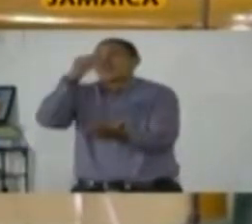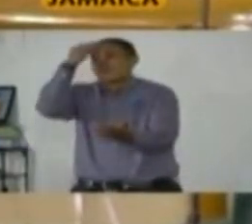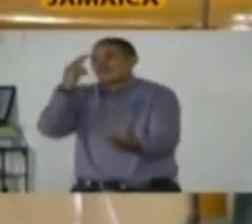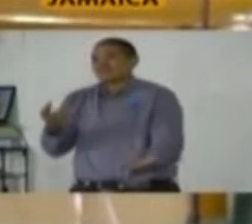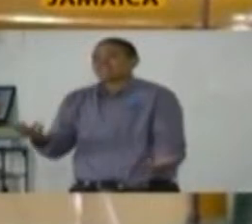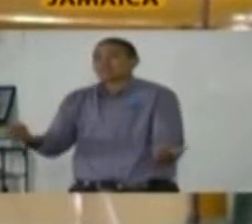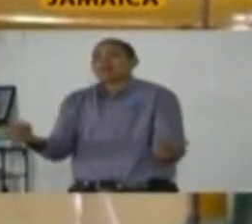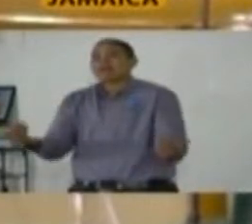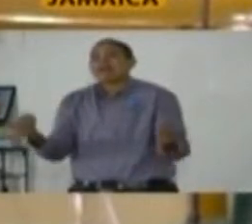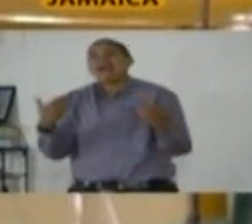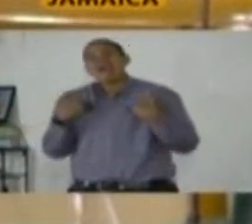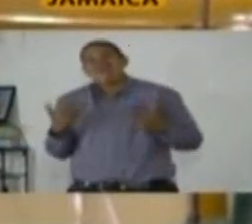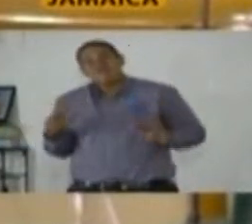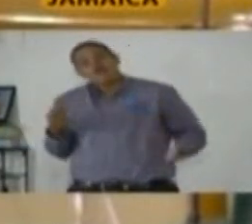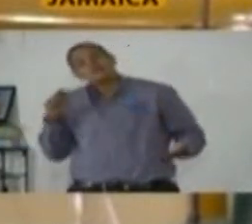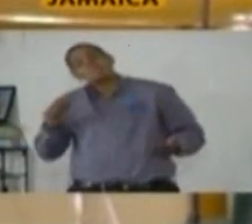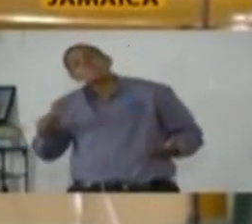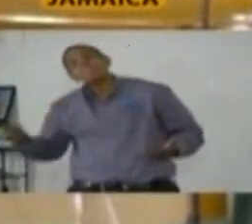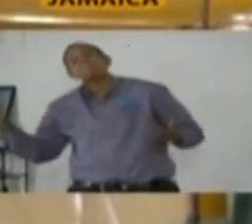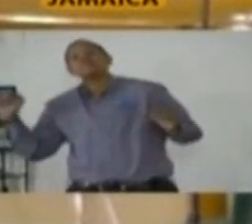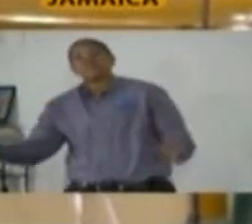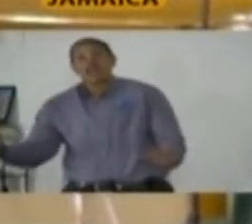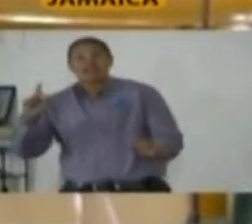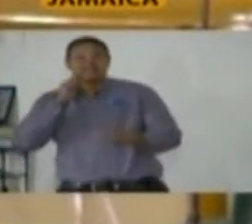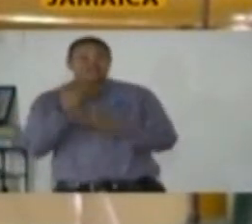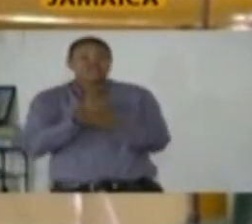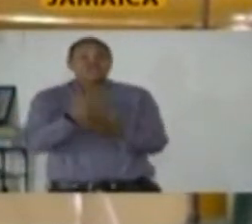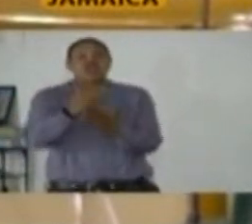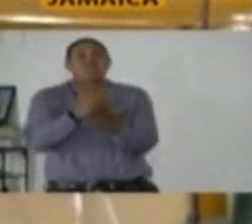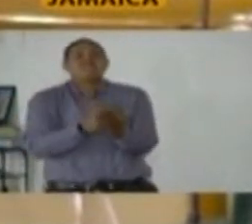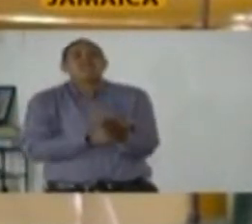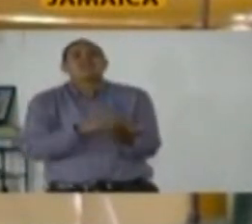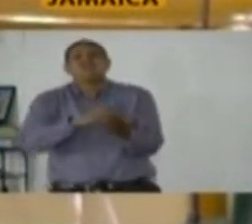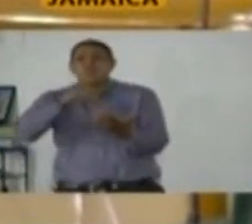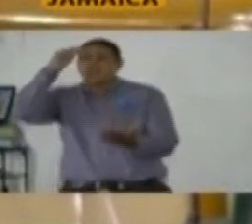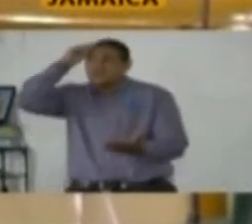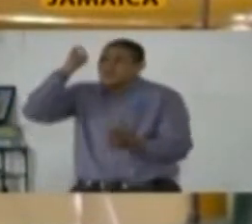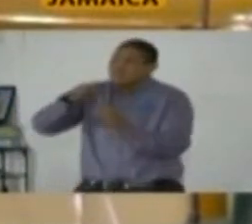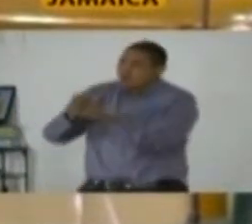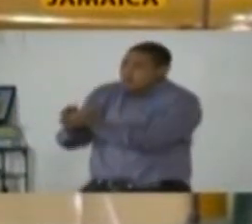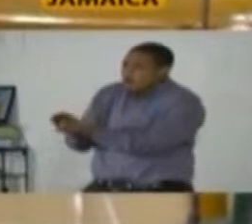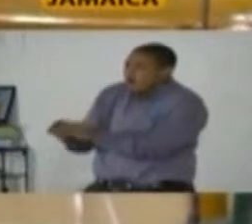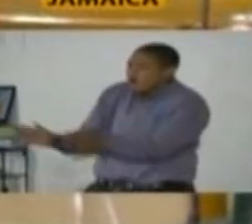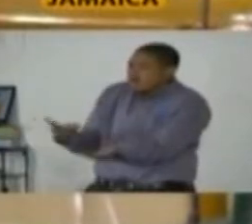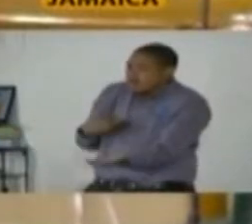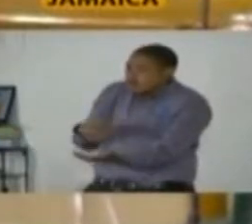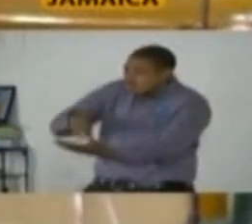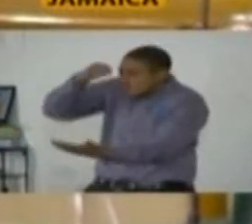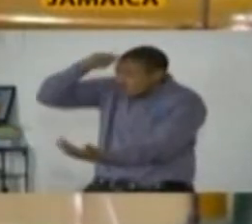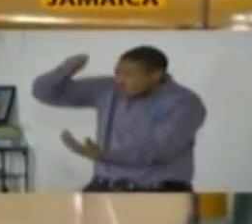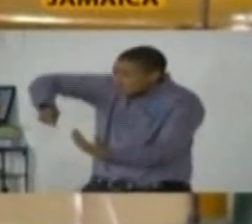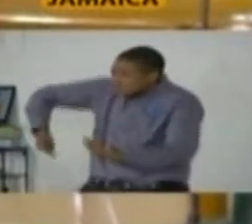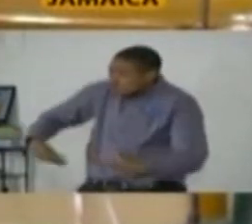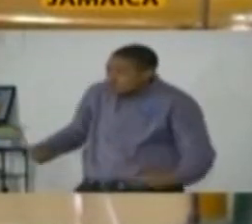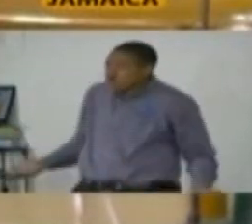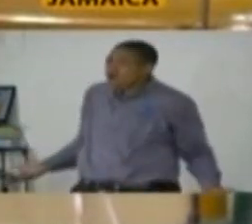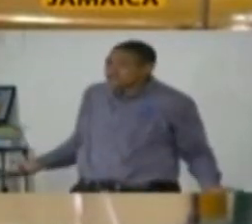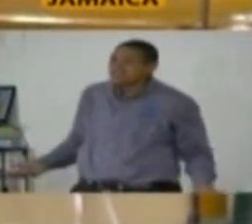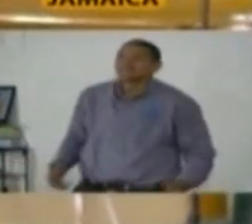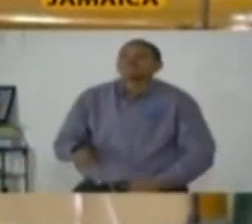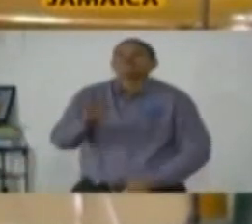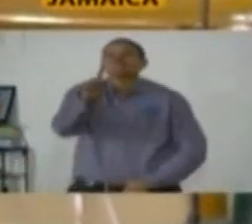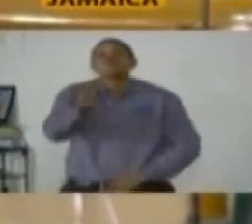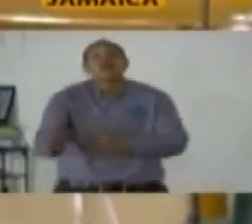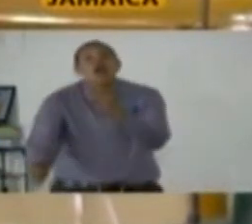provided training and the sharing of lessons learned from addressing the COVID pandemic in various jurisdictions. They've